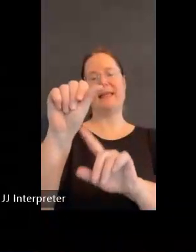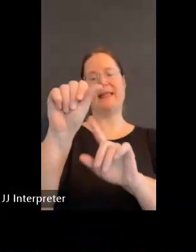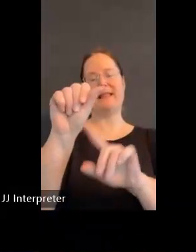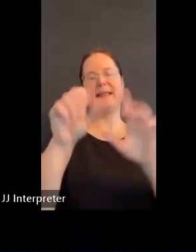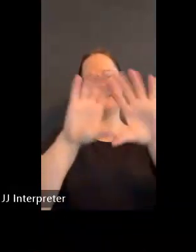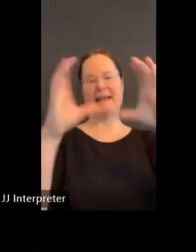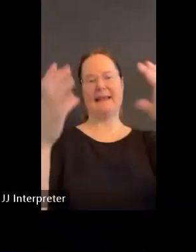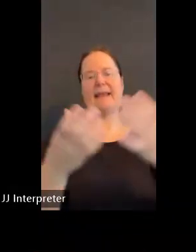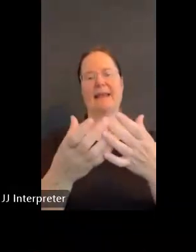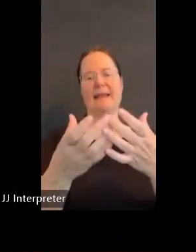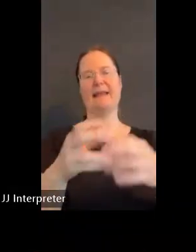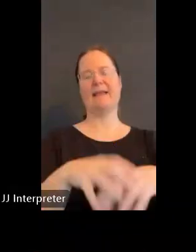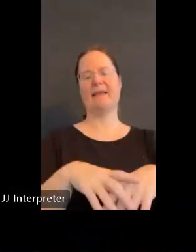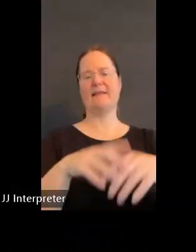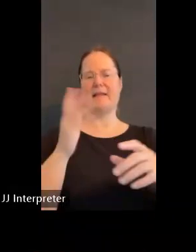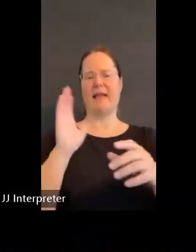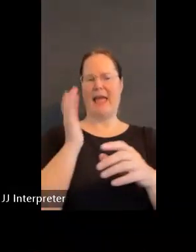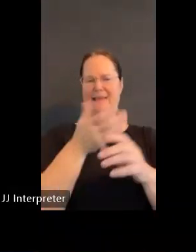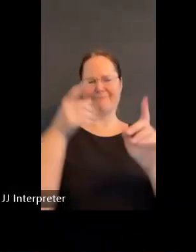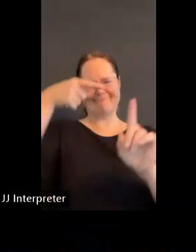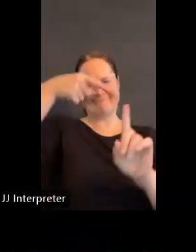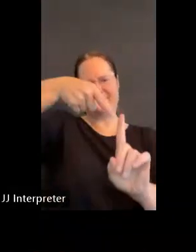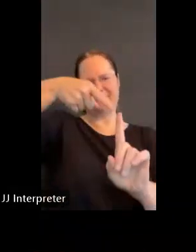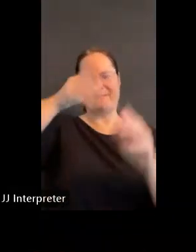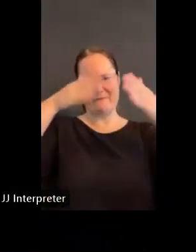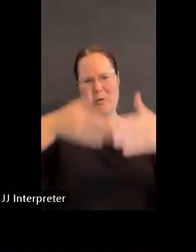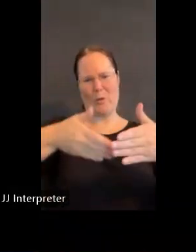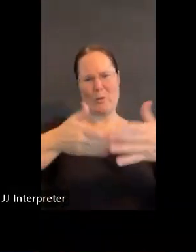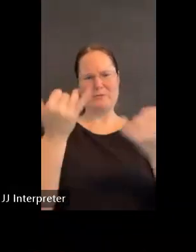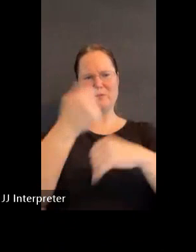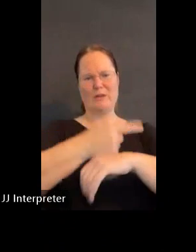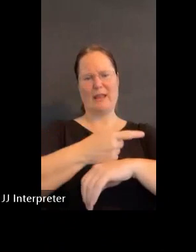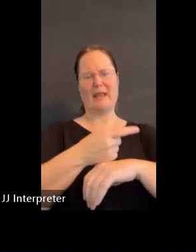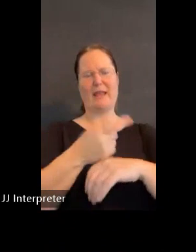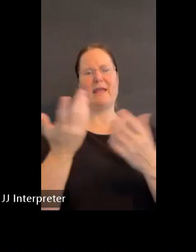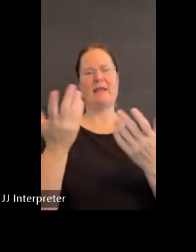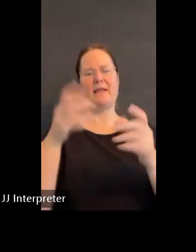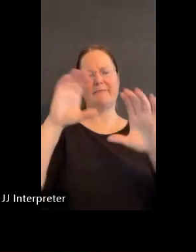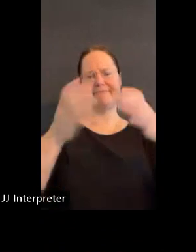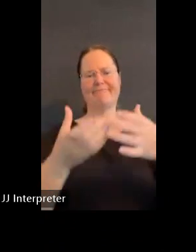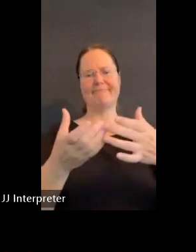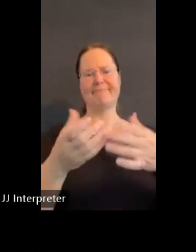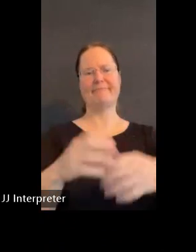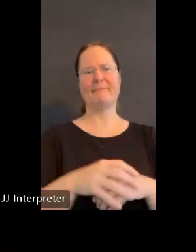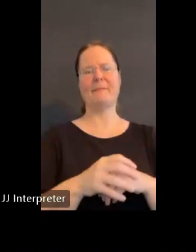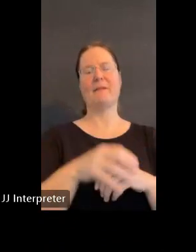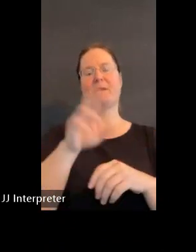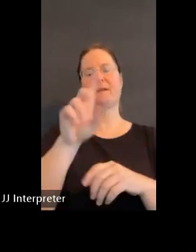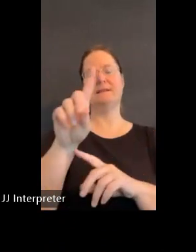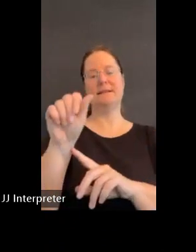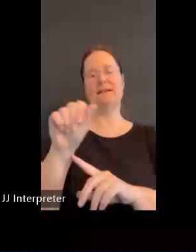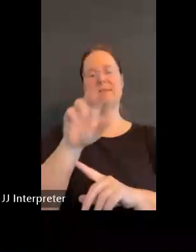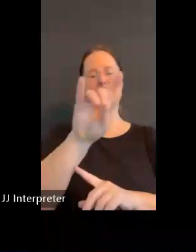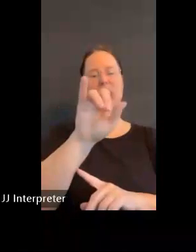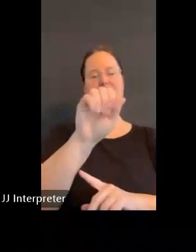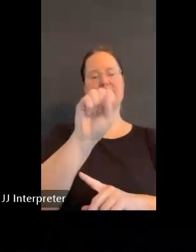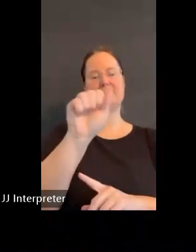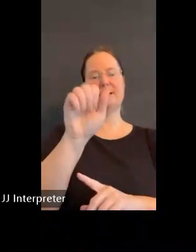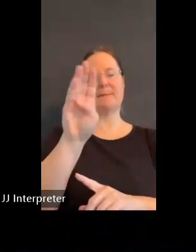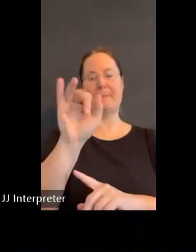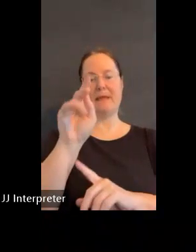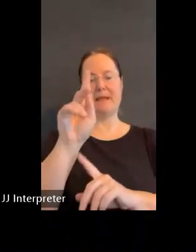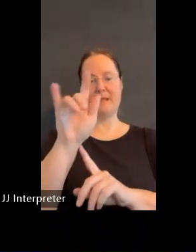the main thrust of our discussion today. So disability is defined as a physical or mental